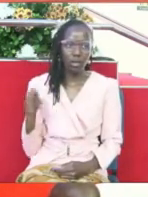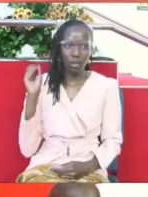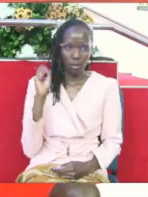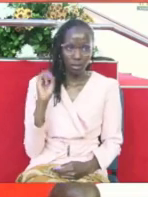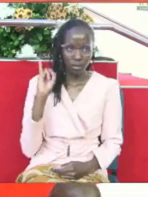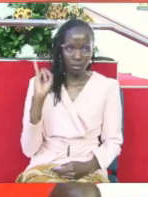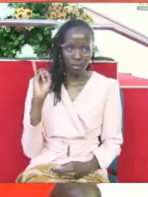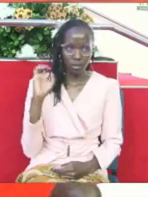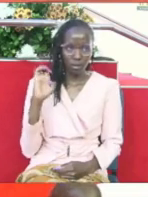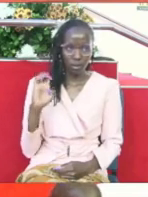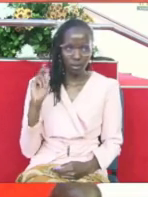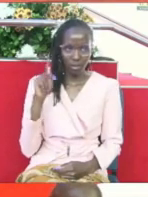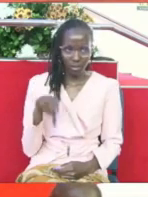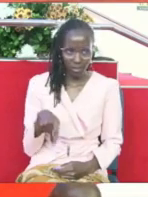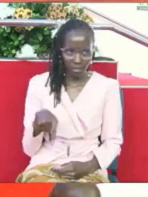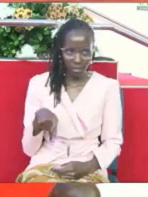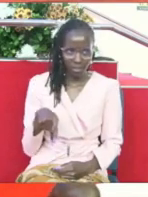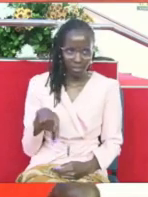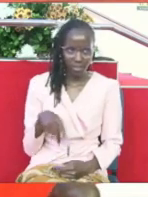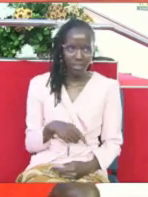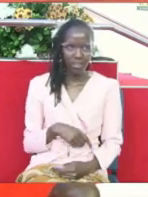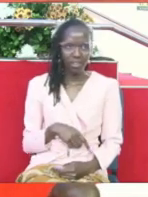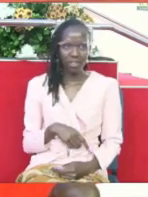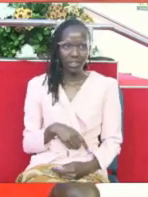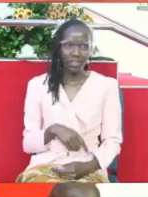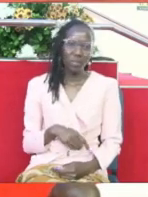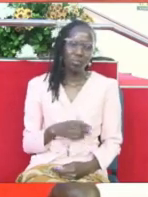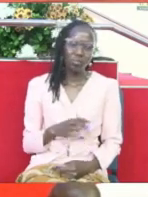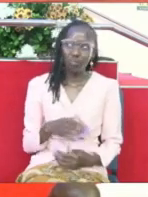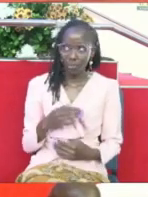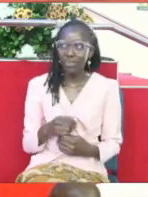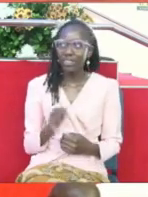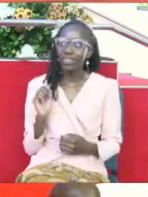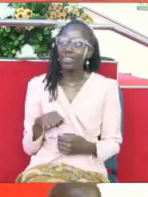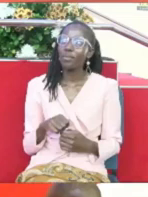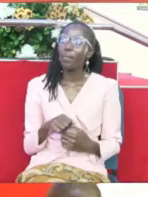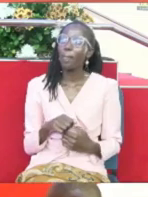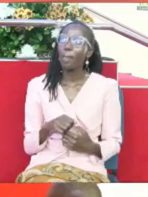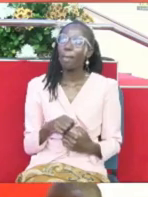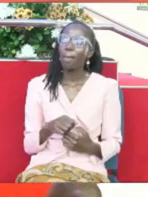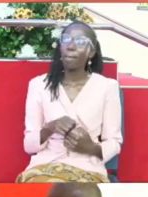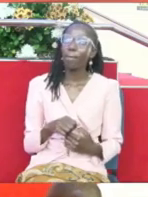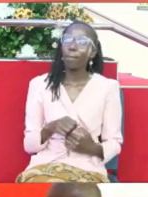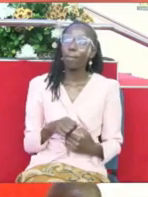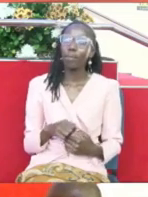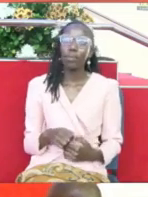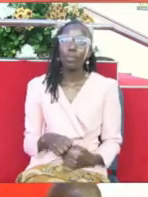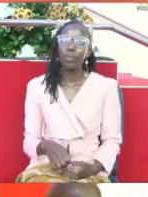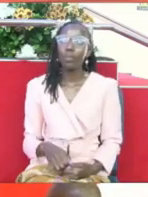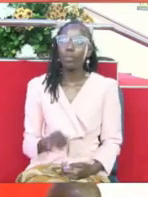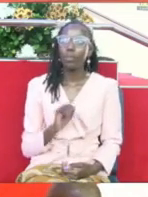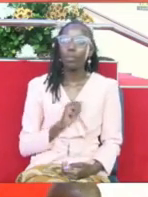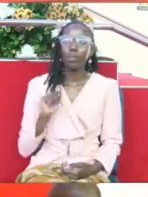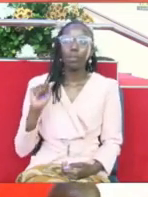need, wakati una uhitaji mkubwa, I am becomes I am your provider. Aliye anakuwa ni mpeanaji wako. Bwana Yesu